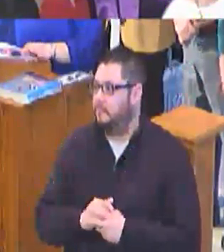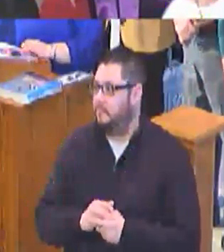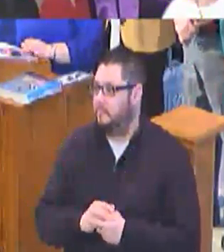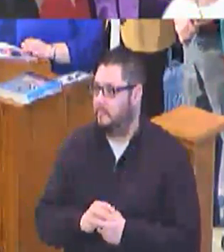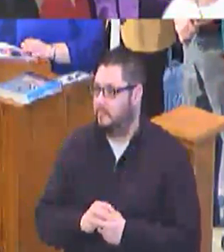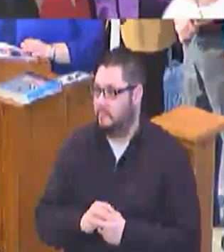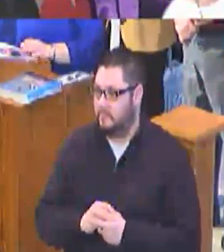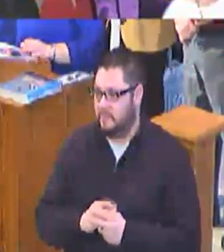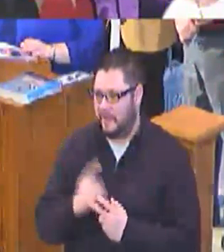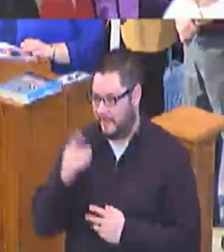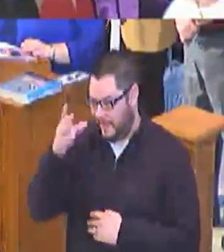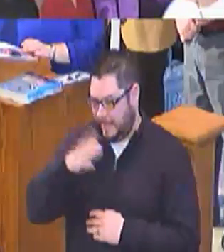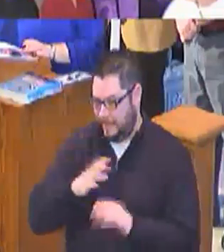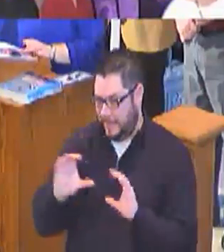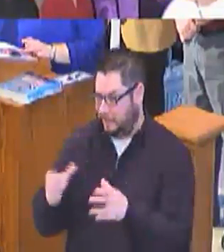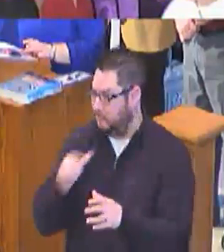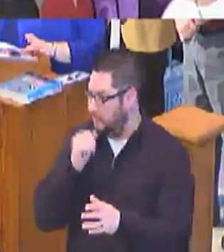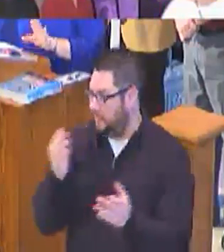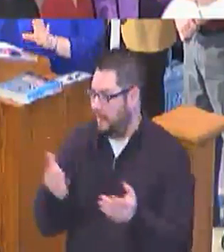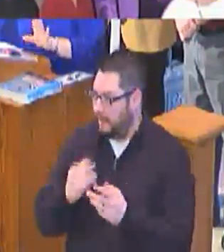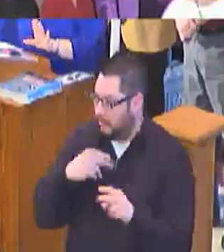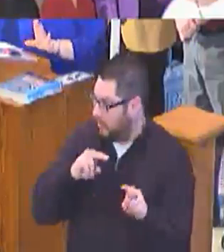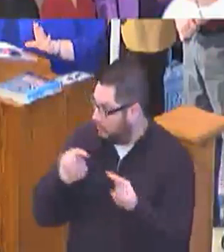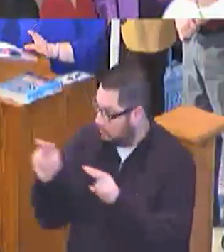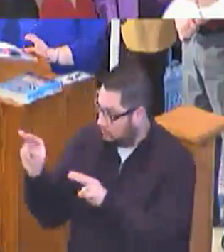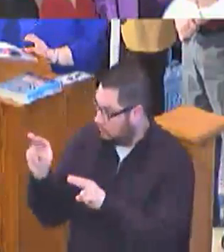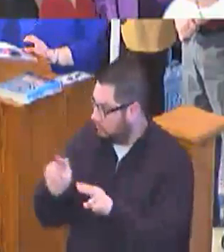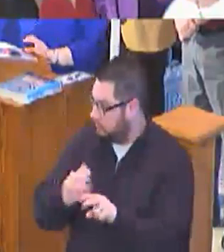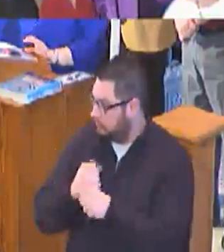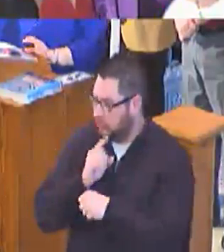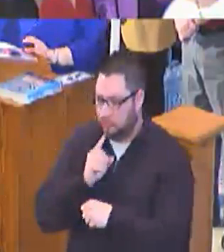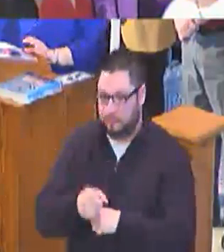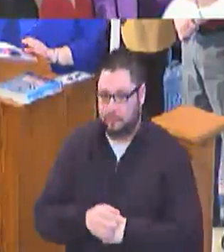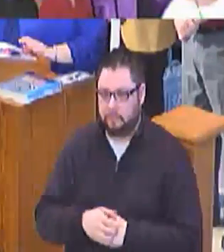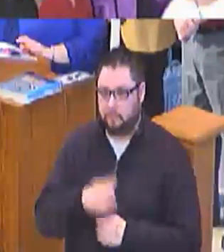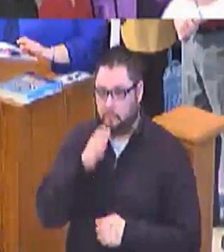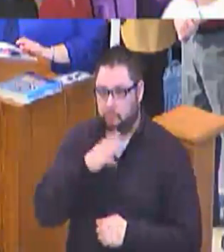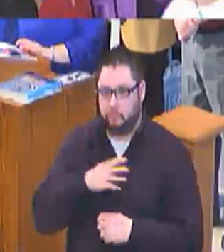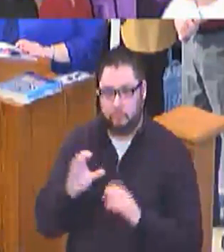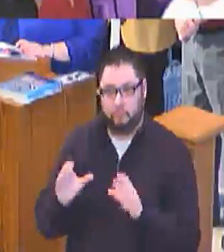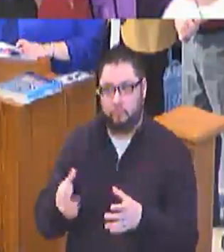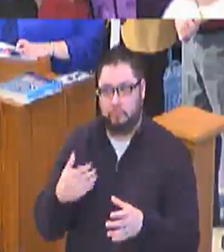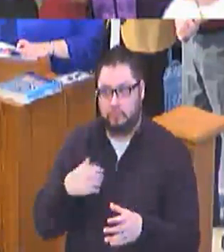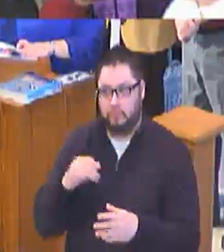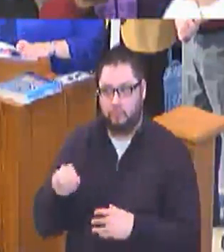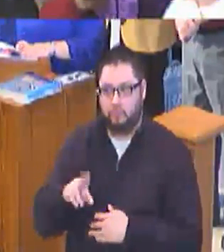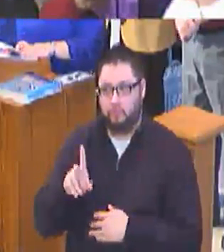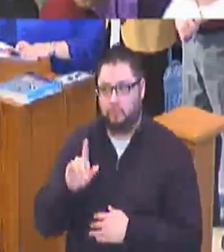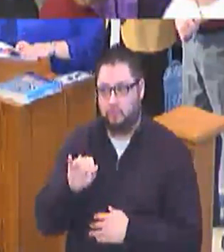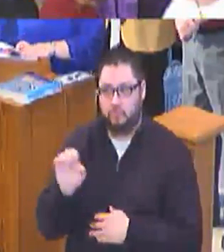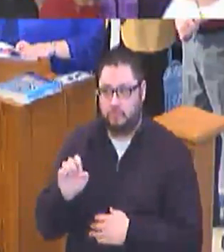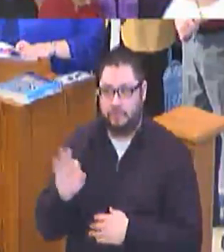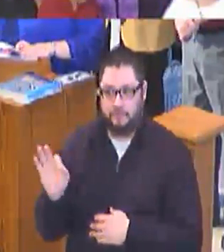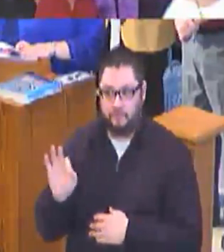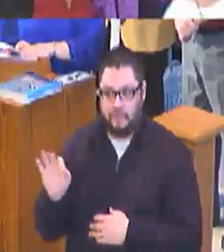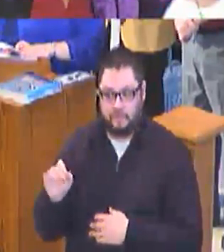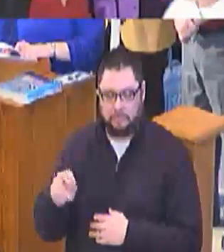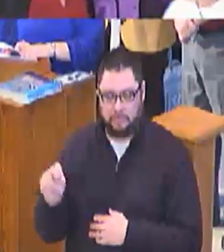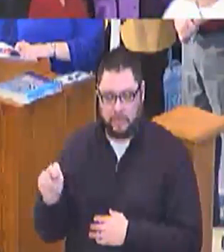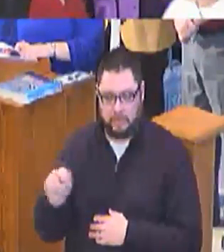I don't believe the men's group is here. I'm looking to make sure. The women's group, we have Julie Frenzel Nelson,